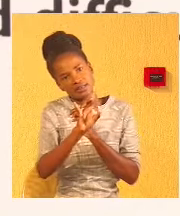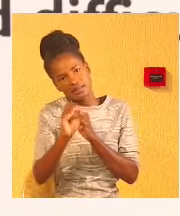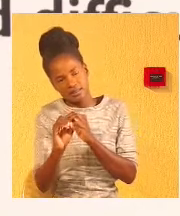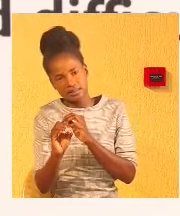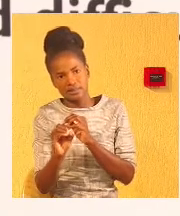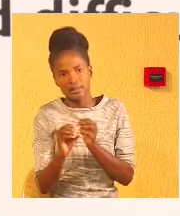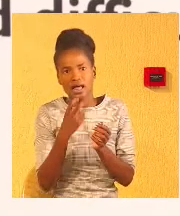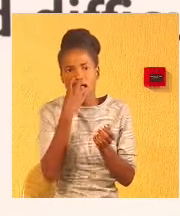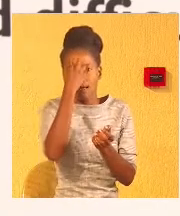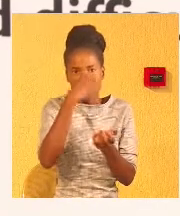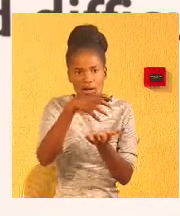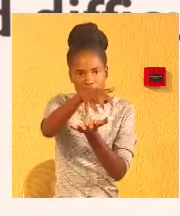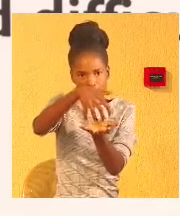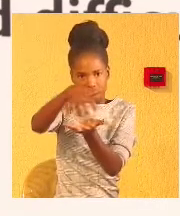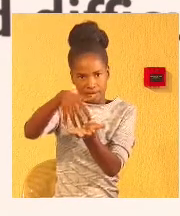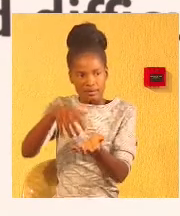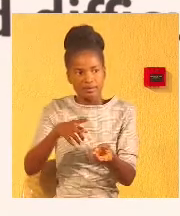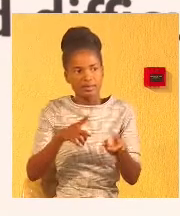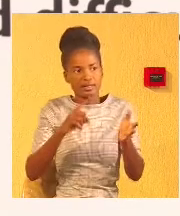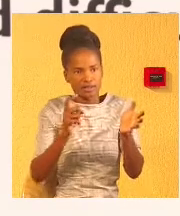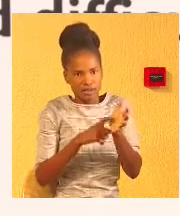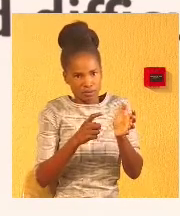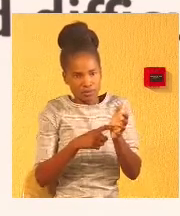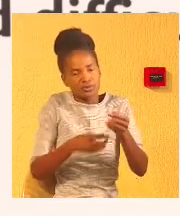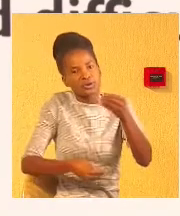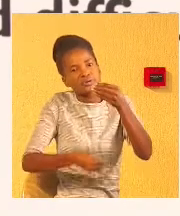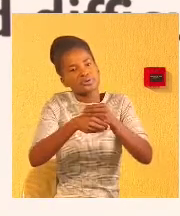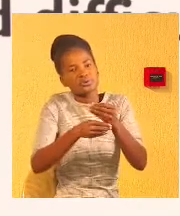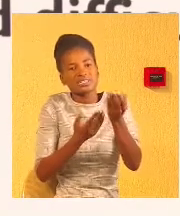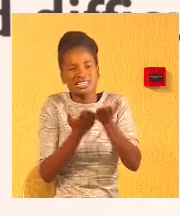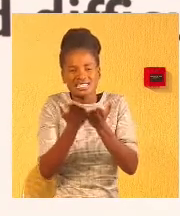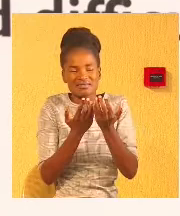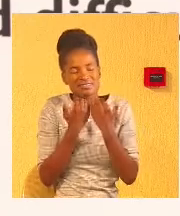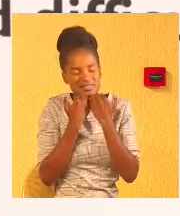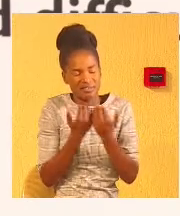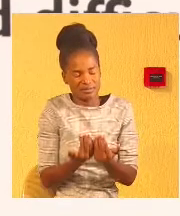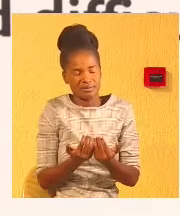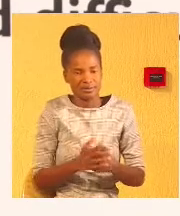charcoal and wood is listed as an essential service. All right.